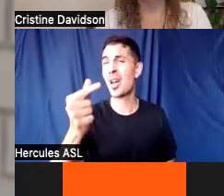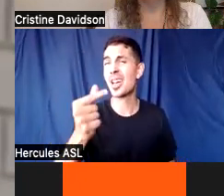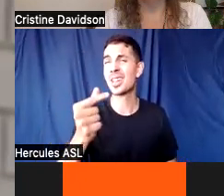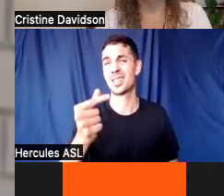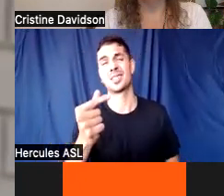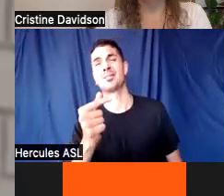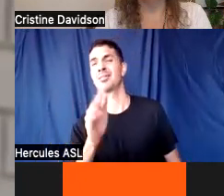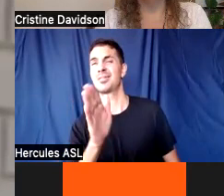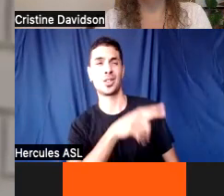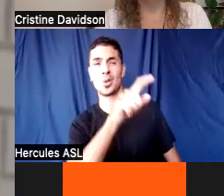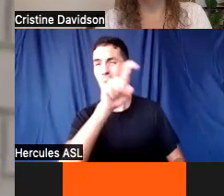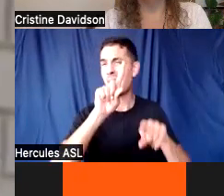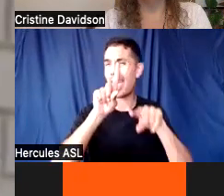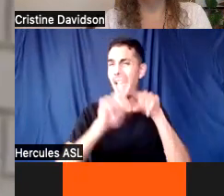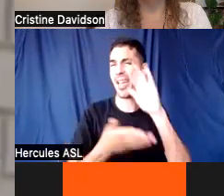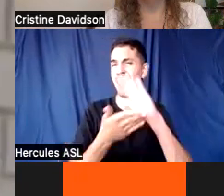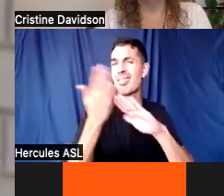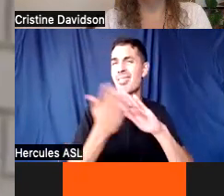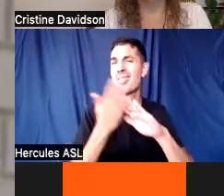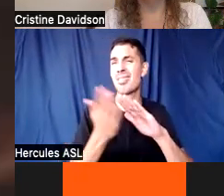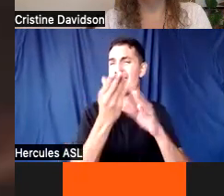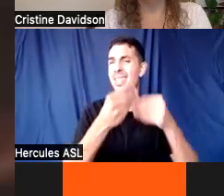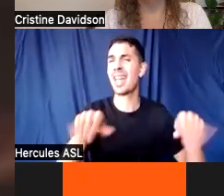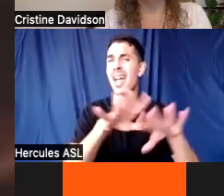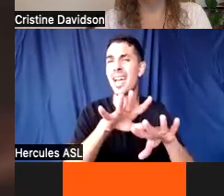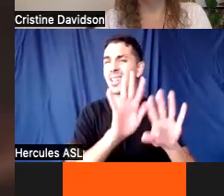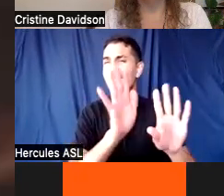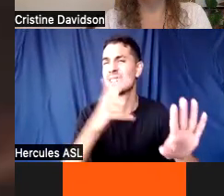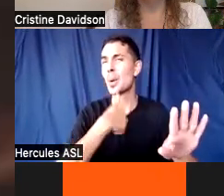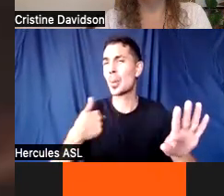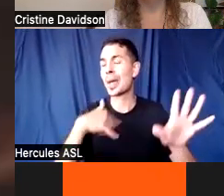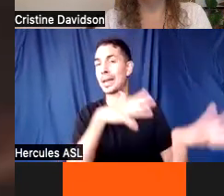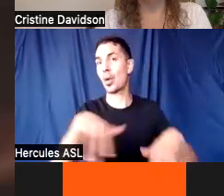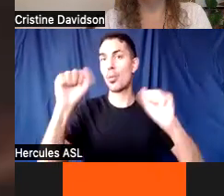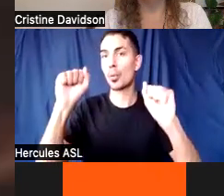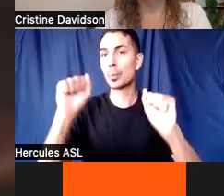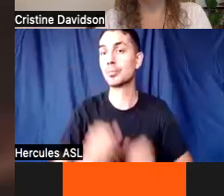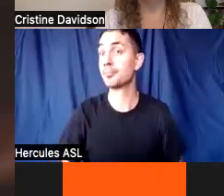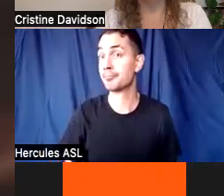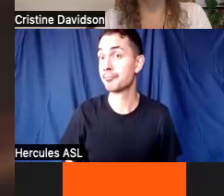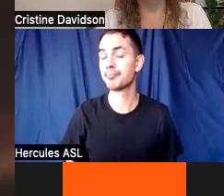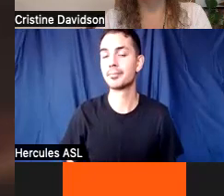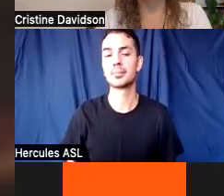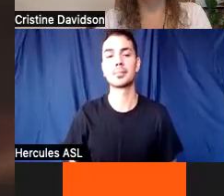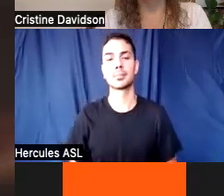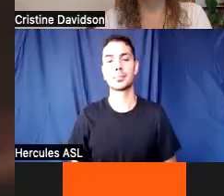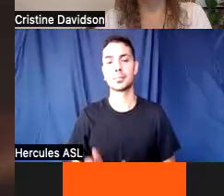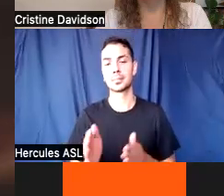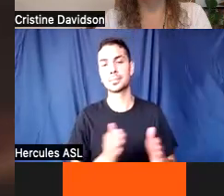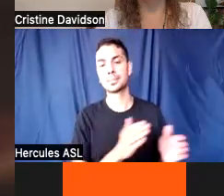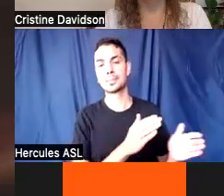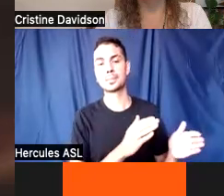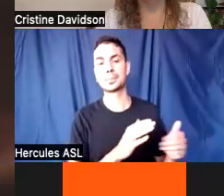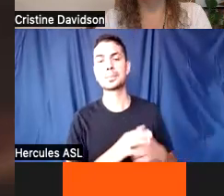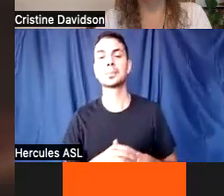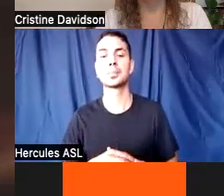their own indigenous lands. There is no question that religion was a major part of the doctrine of discovery